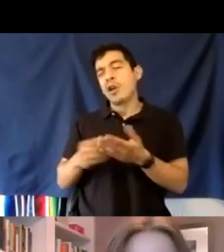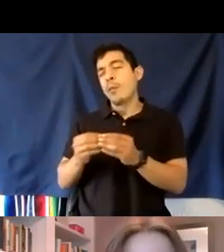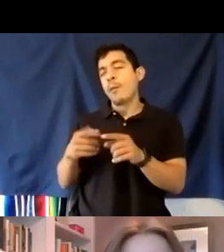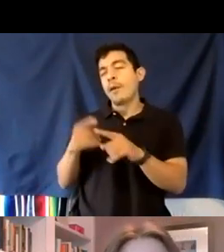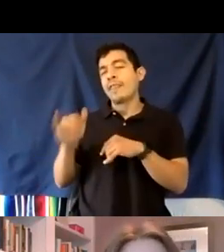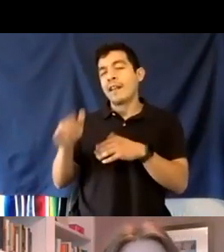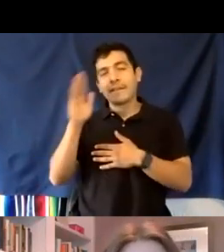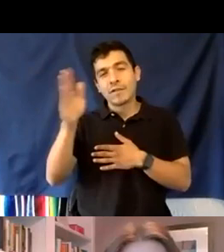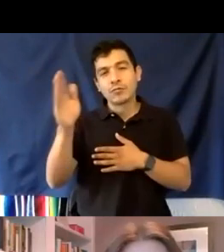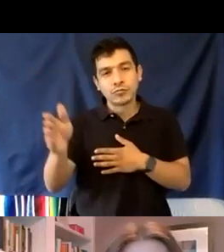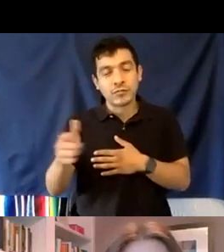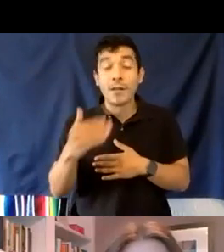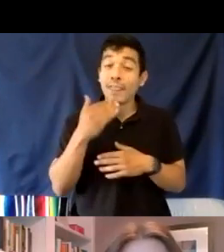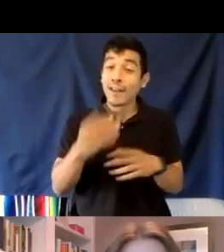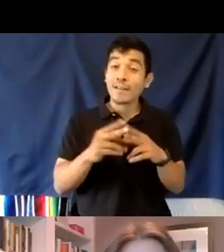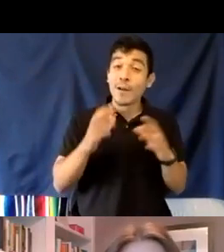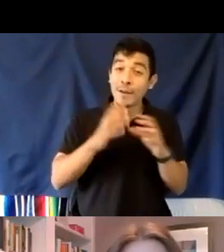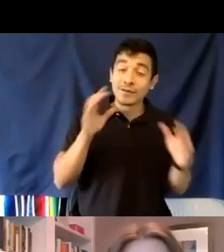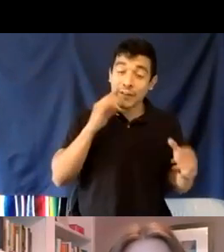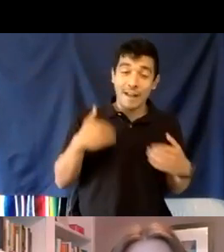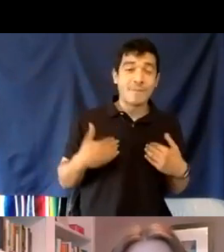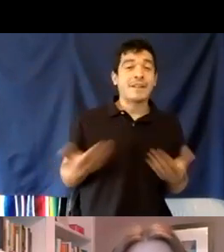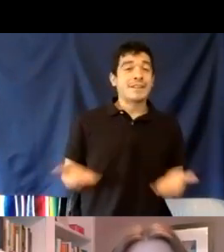So thank you very much for having me.